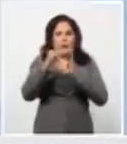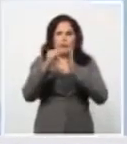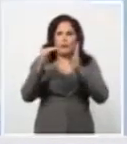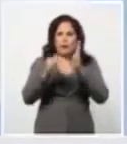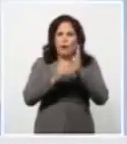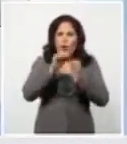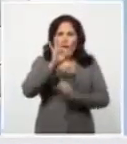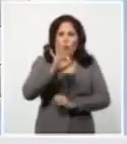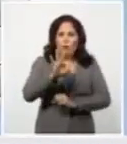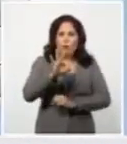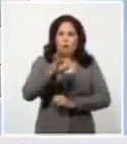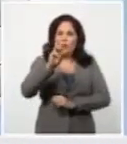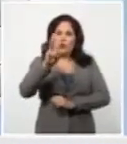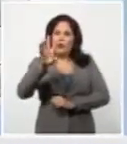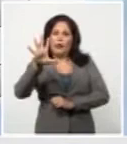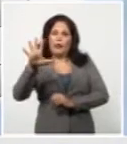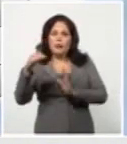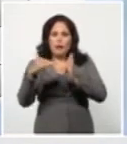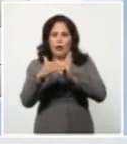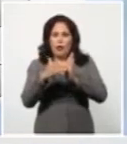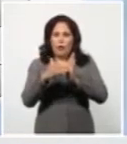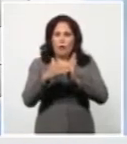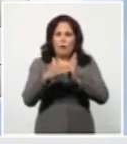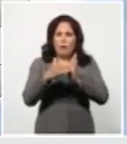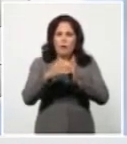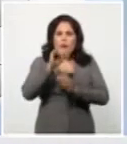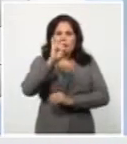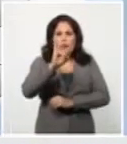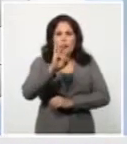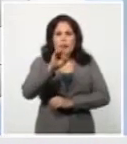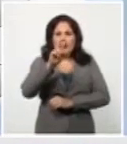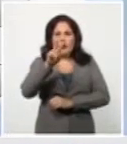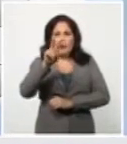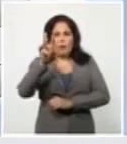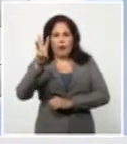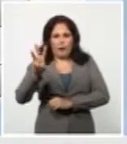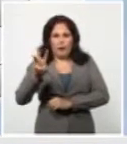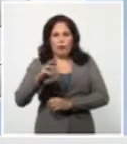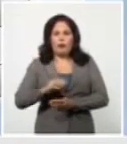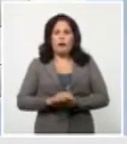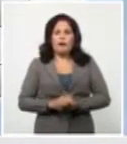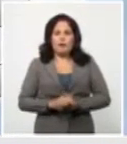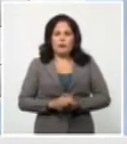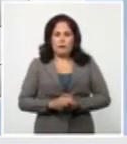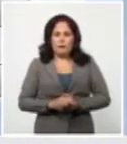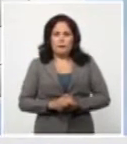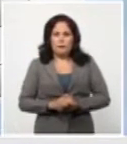the confirmed cases number stands at